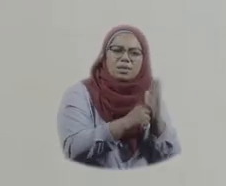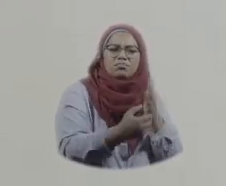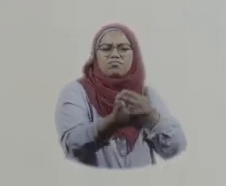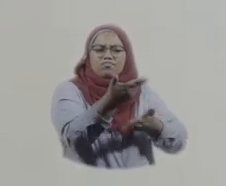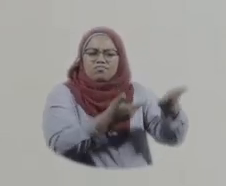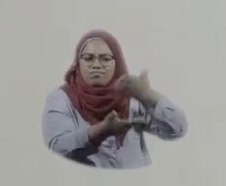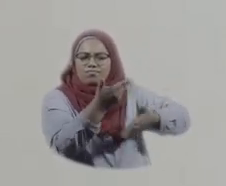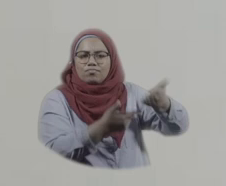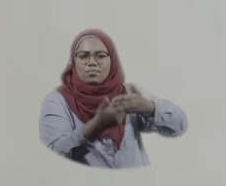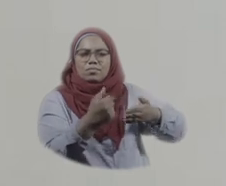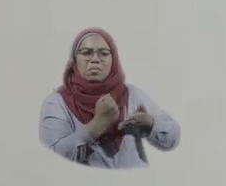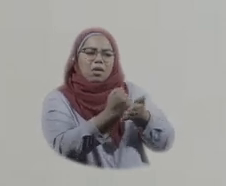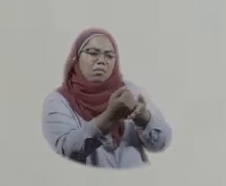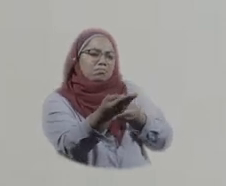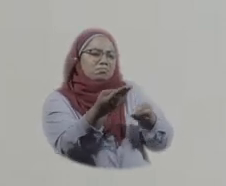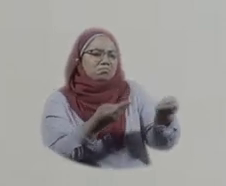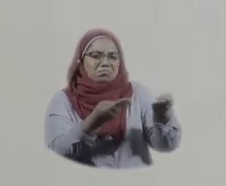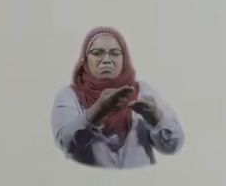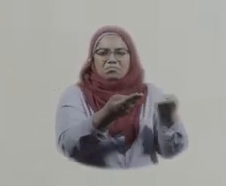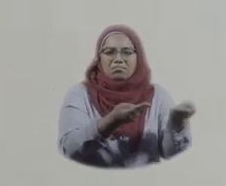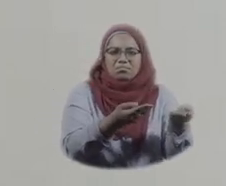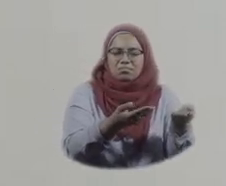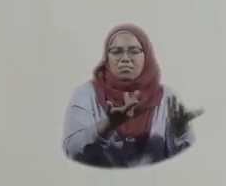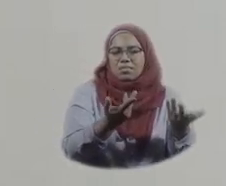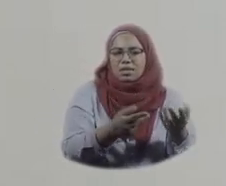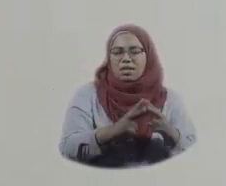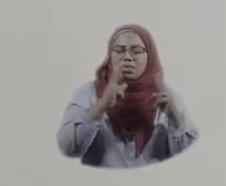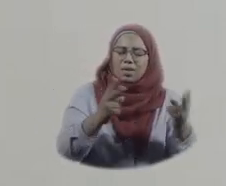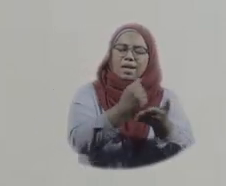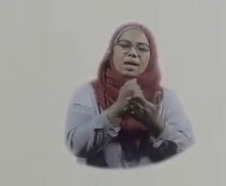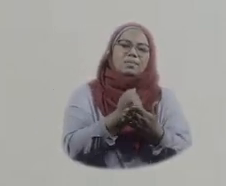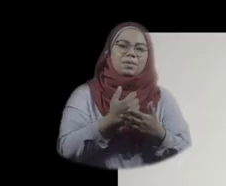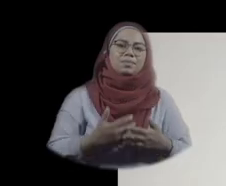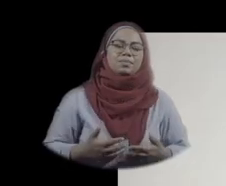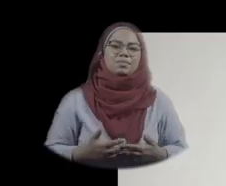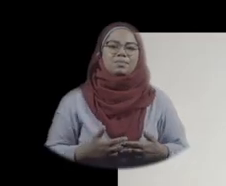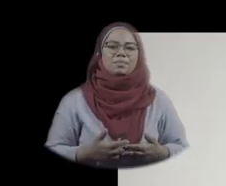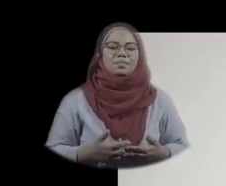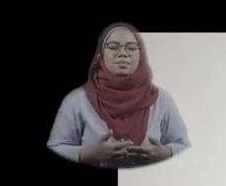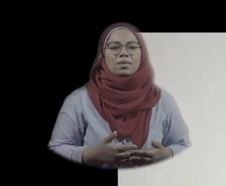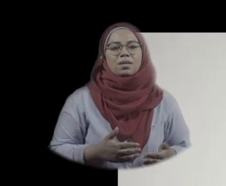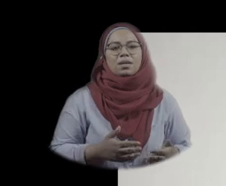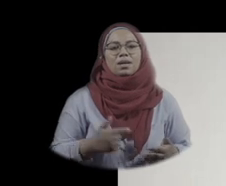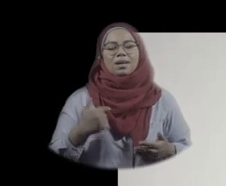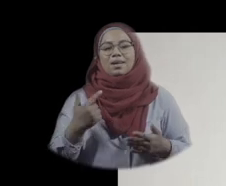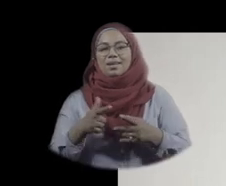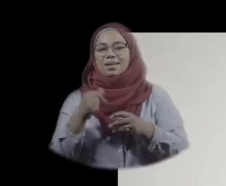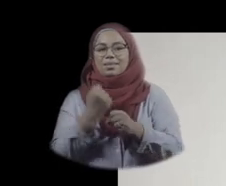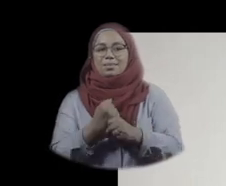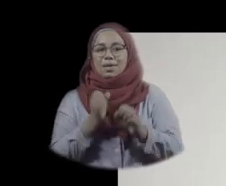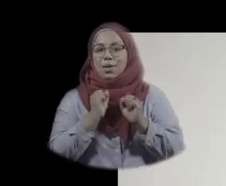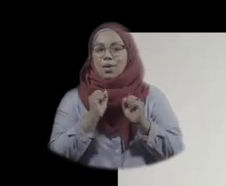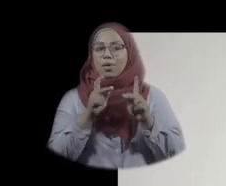and like we could like share information, help each other. I guess that has really helped me in my